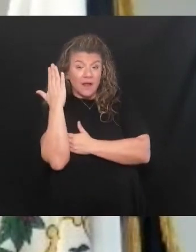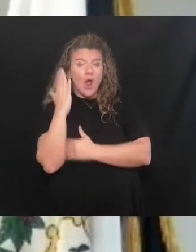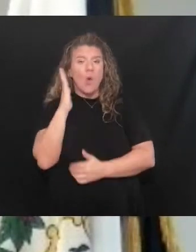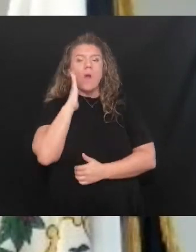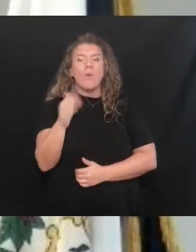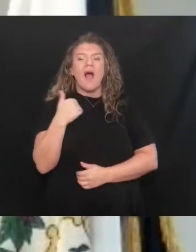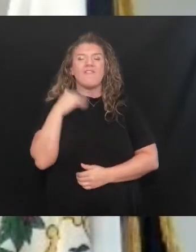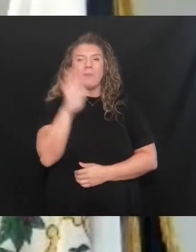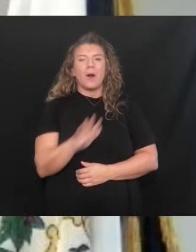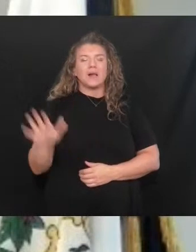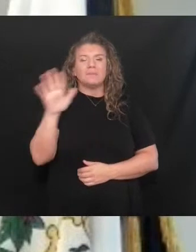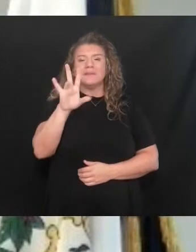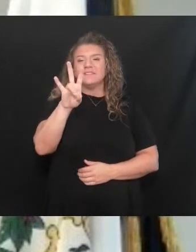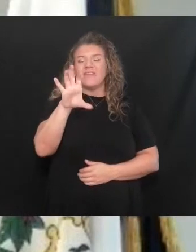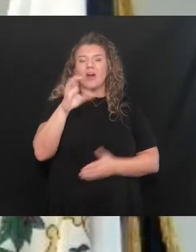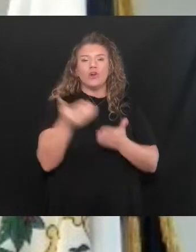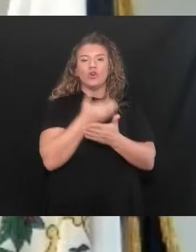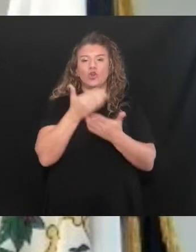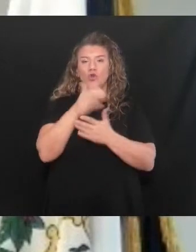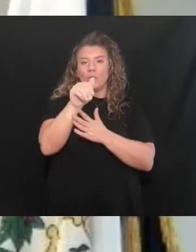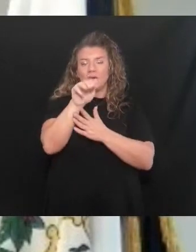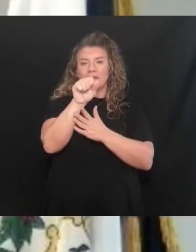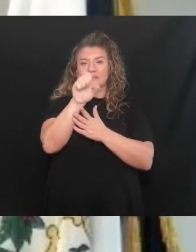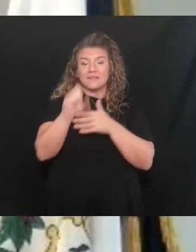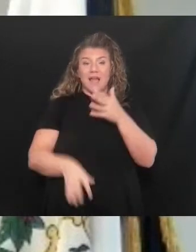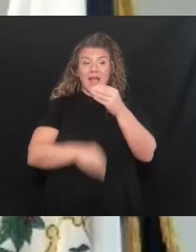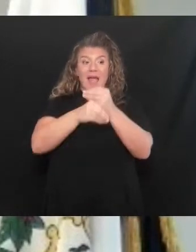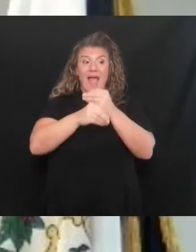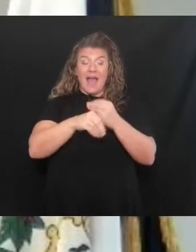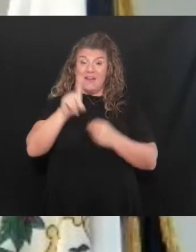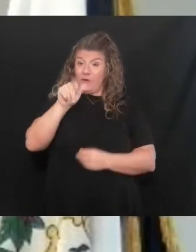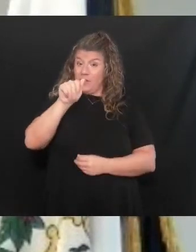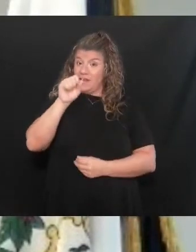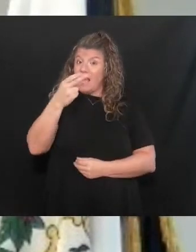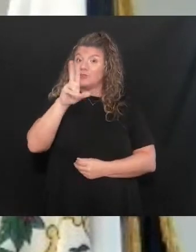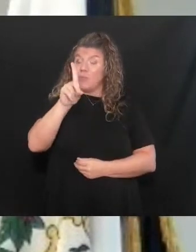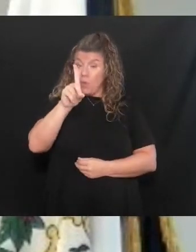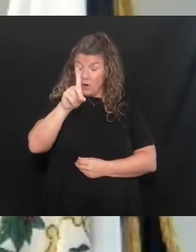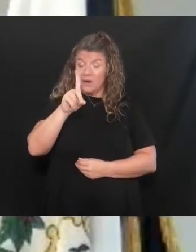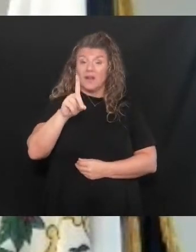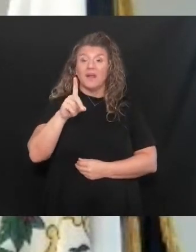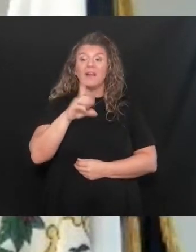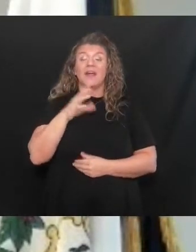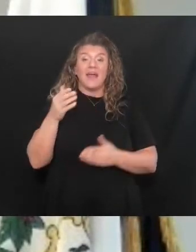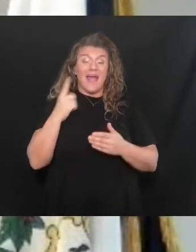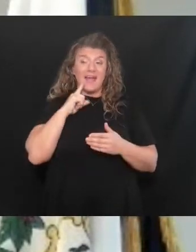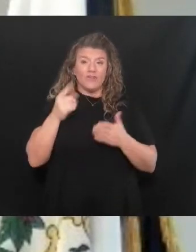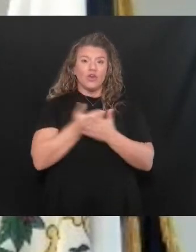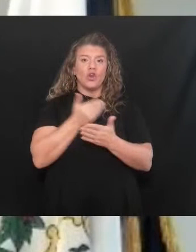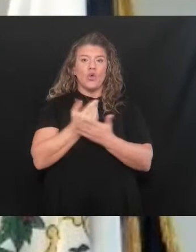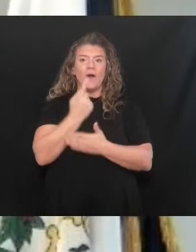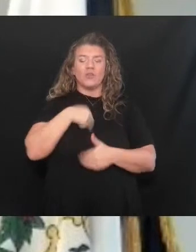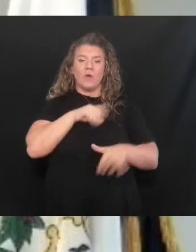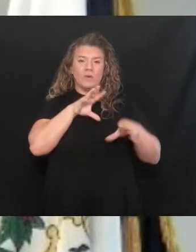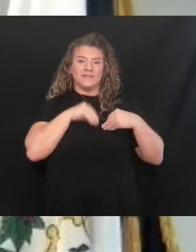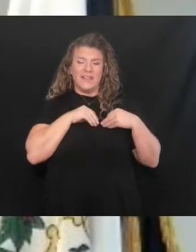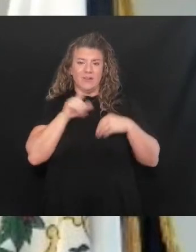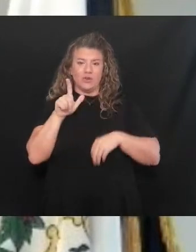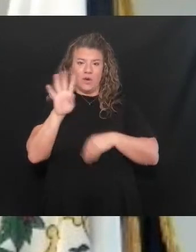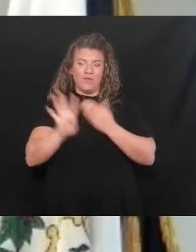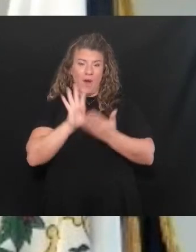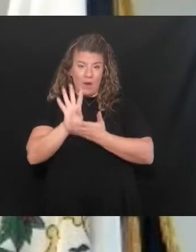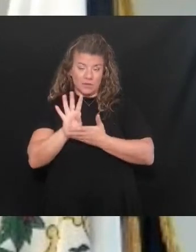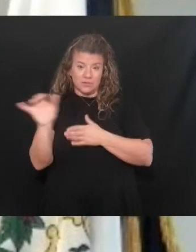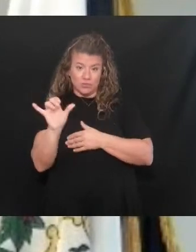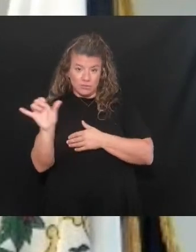be approximately 700 new cases added to the dashboard in addition to new cases received over the past 24 hours.